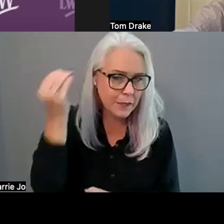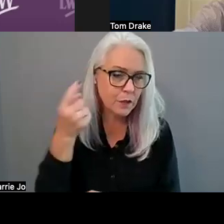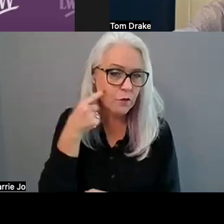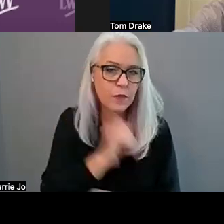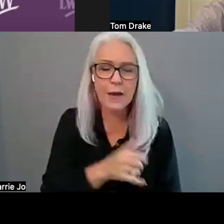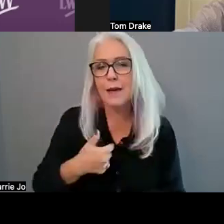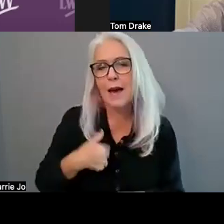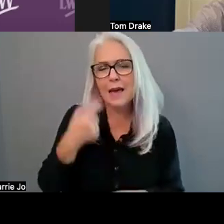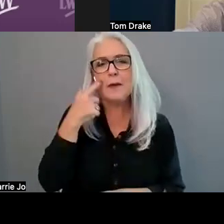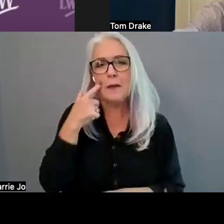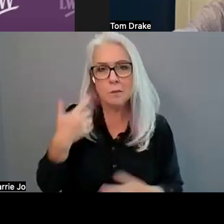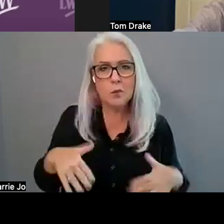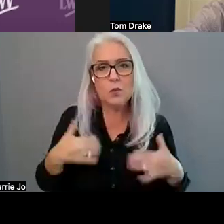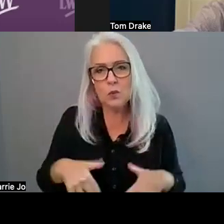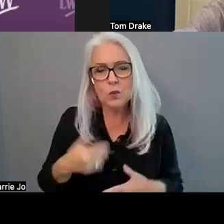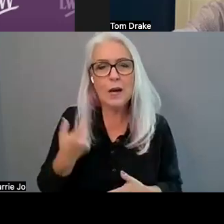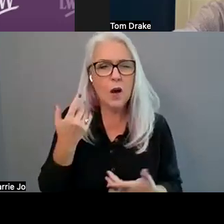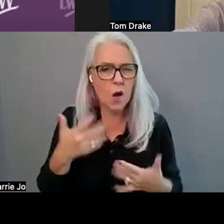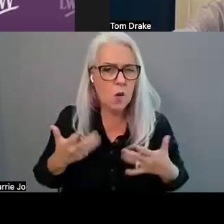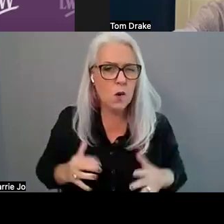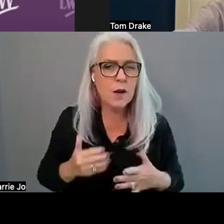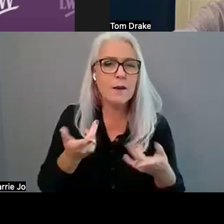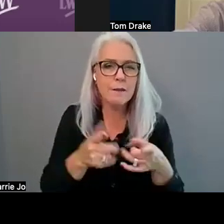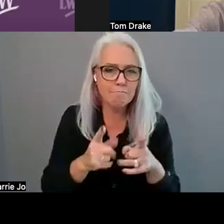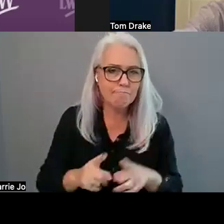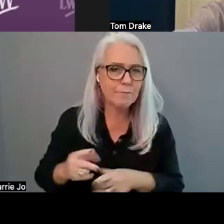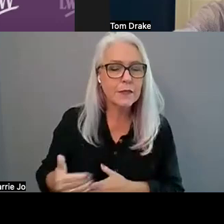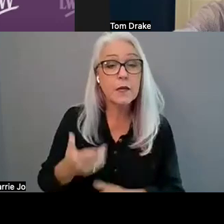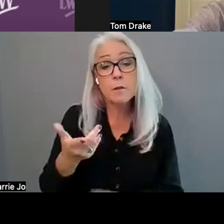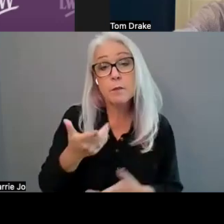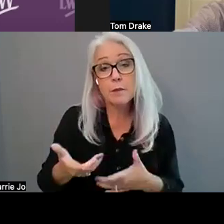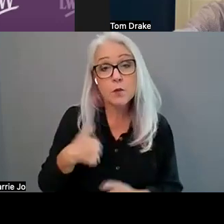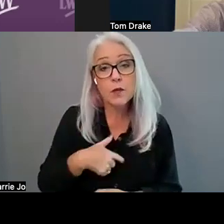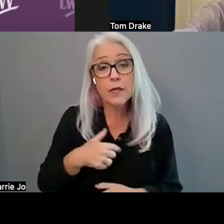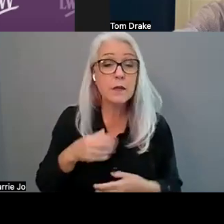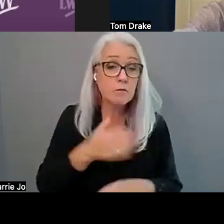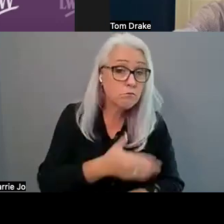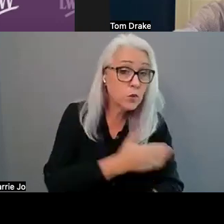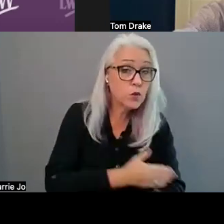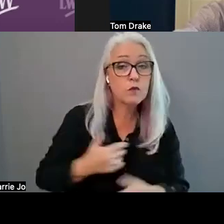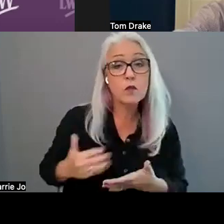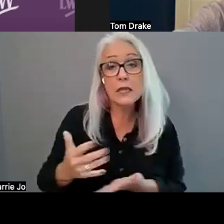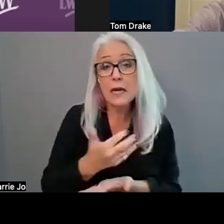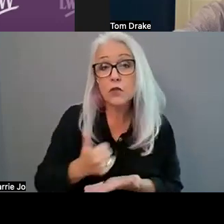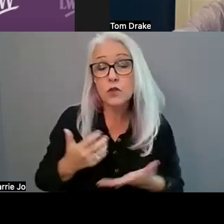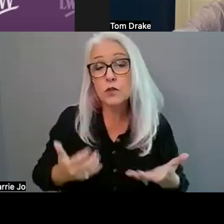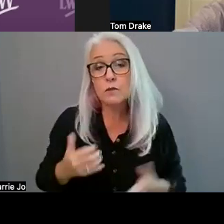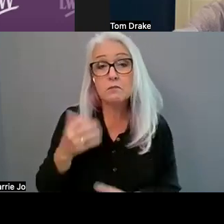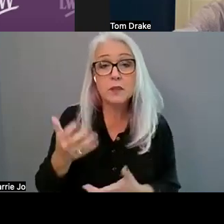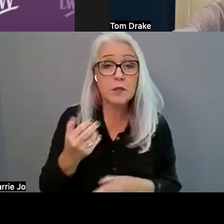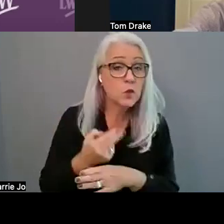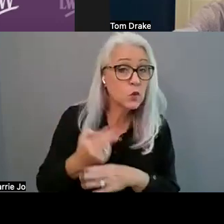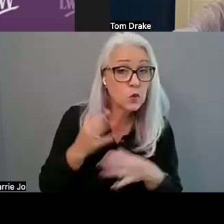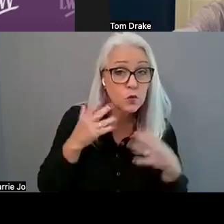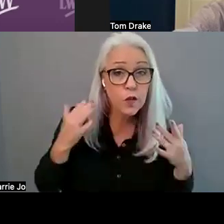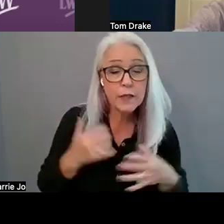not happening. Maybe we can improve the collection site on the village's side and make it a little more user friendly, or